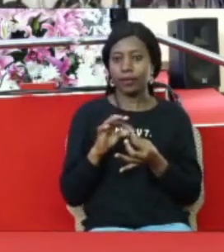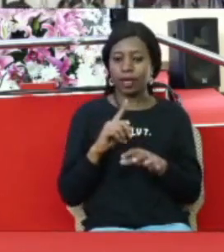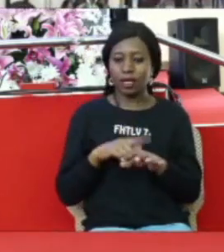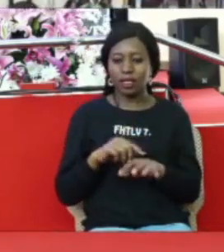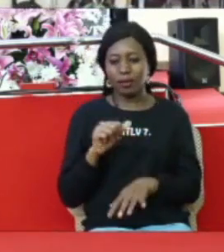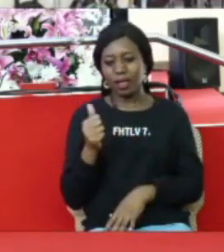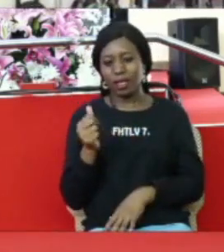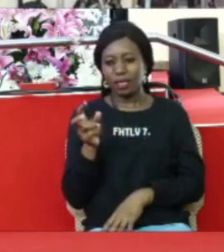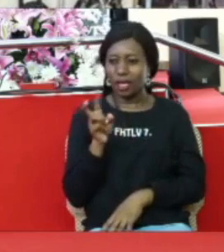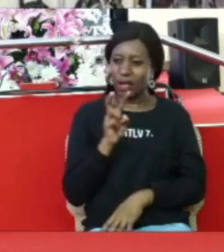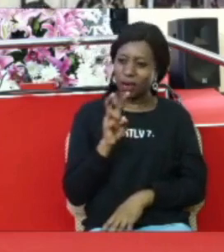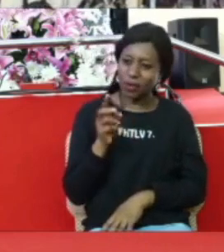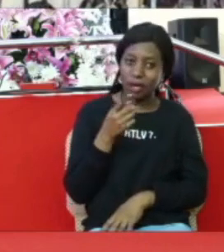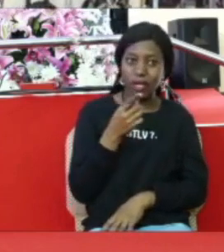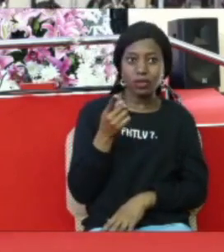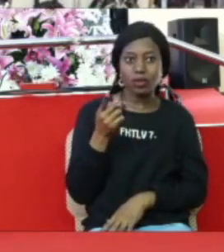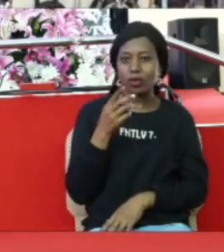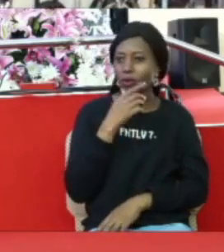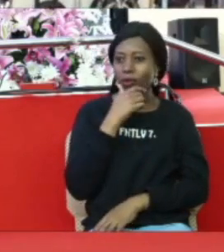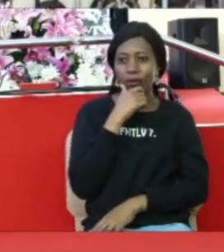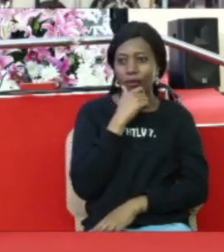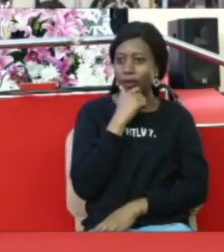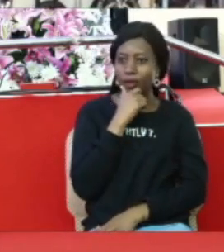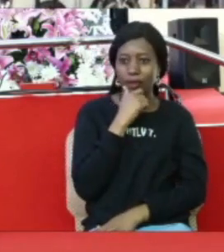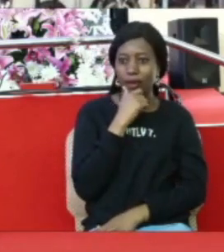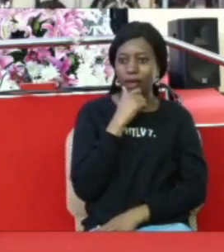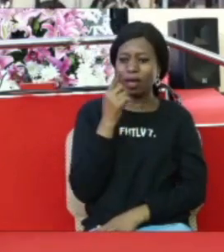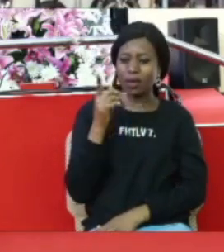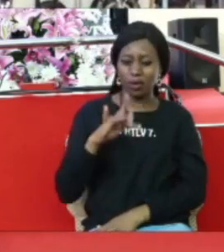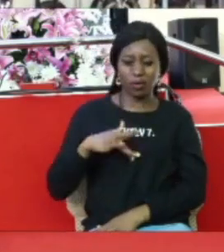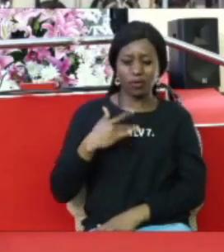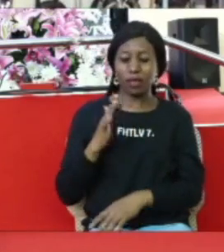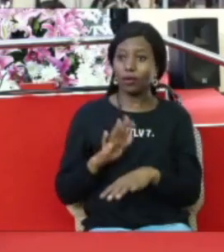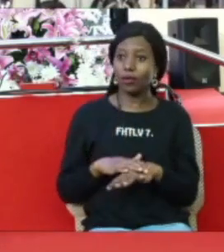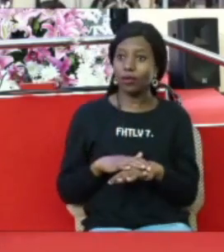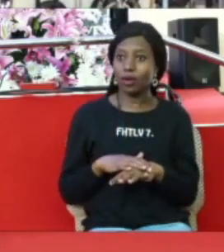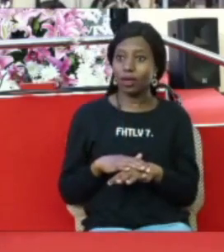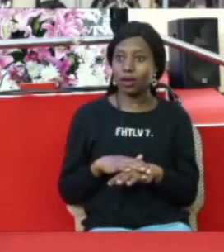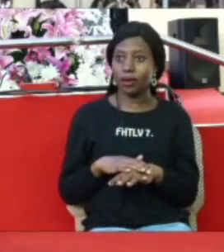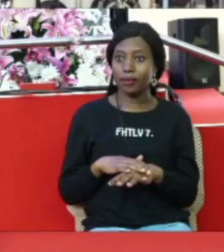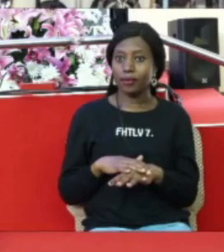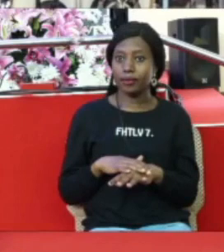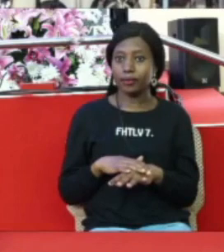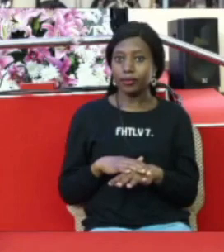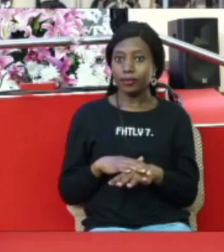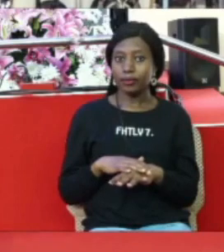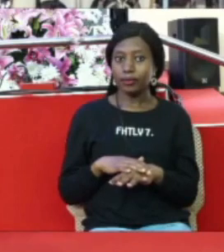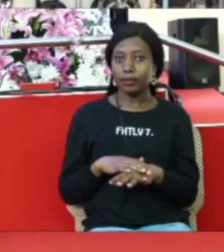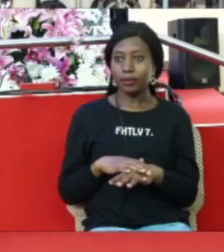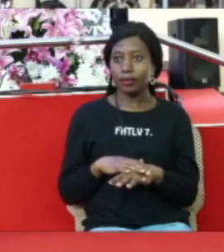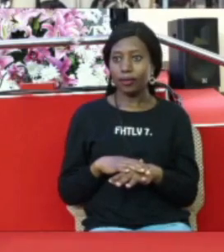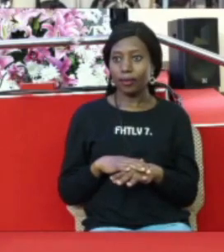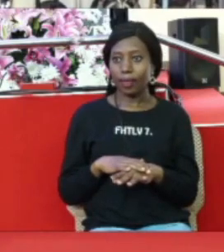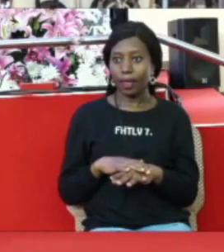they are wondering, unasikia vizuri? Nasikia vizuri. Unajua mkono nini? Ni gari. Gari. Kwani gari zinatokaga binguni? We